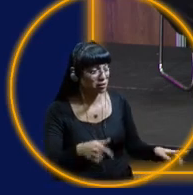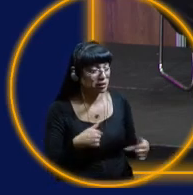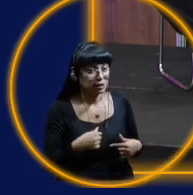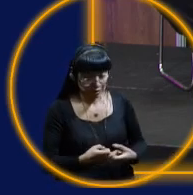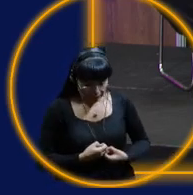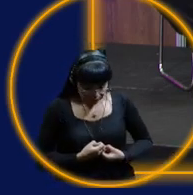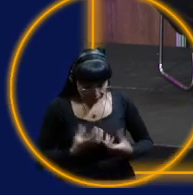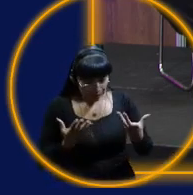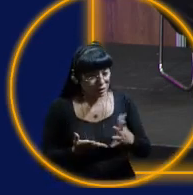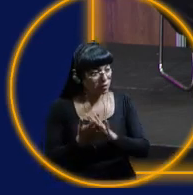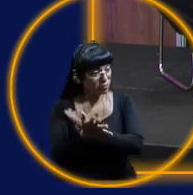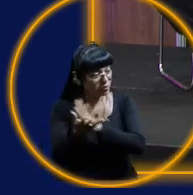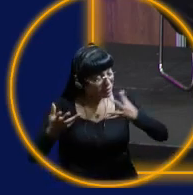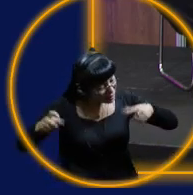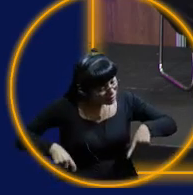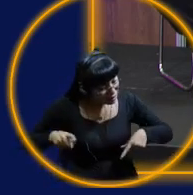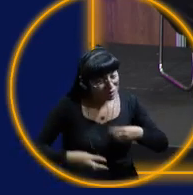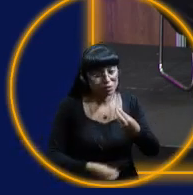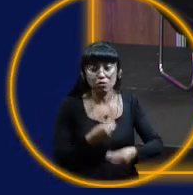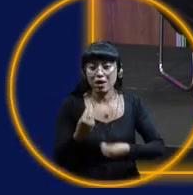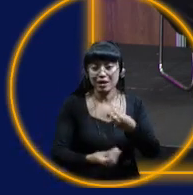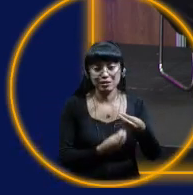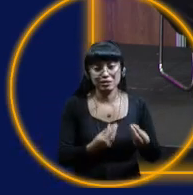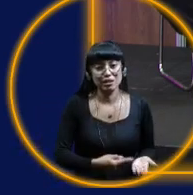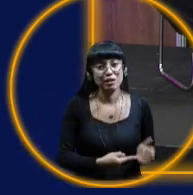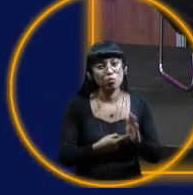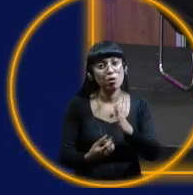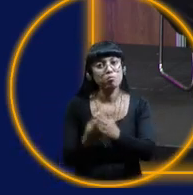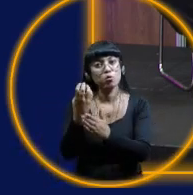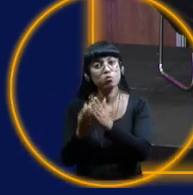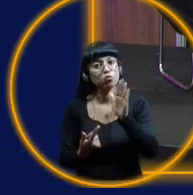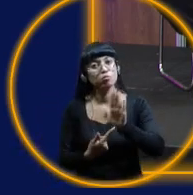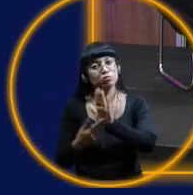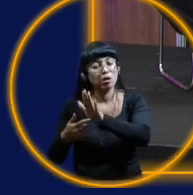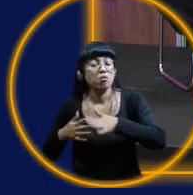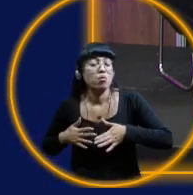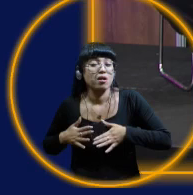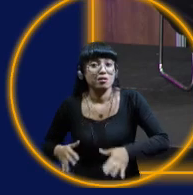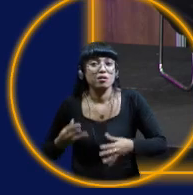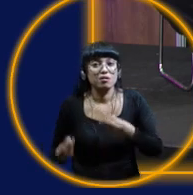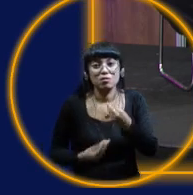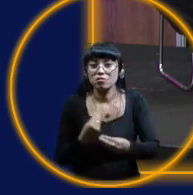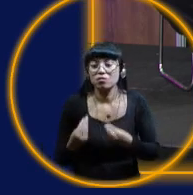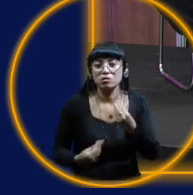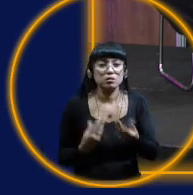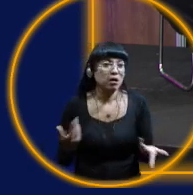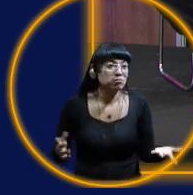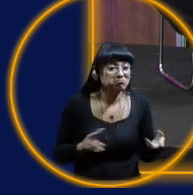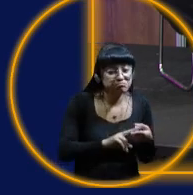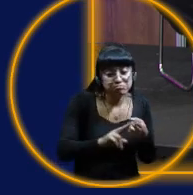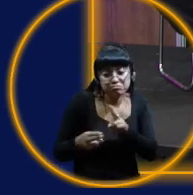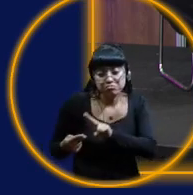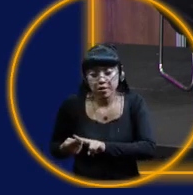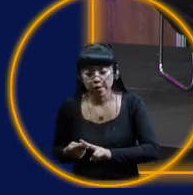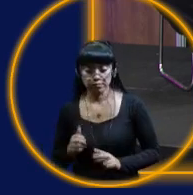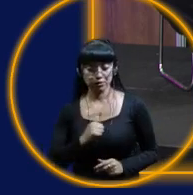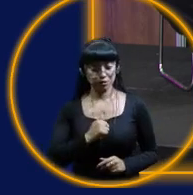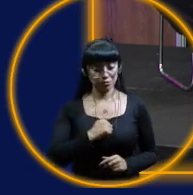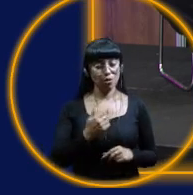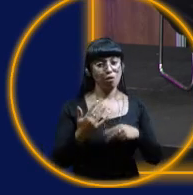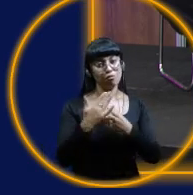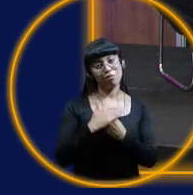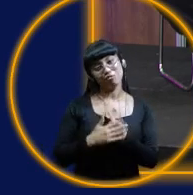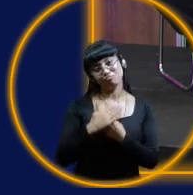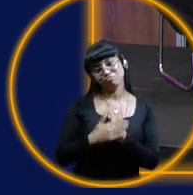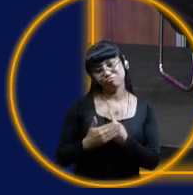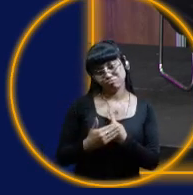I think it can be linked to self-esteem, where if it's been a long